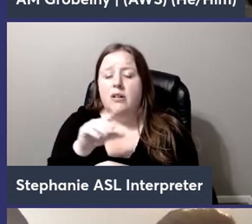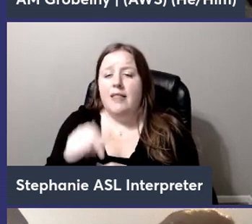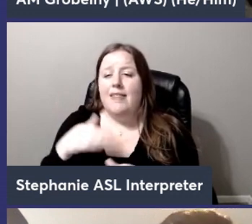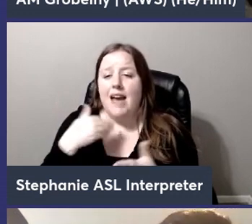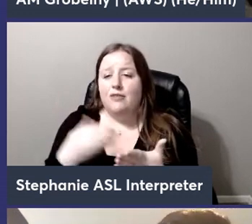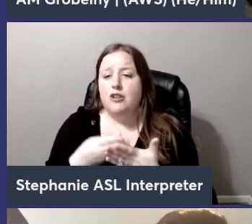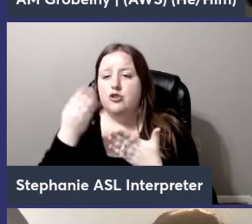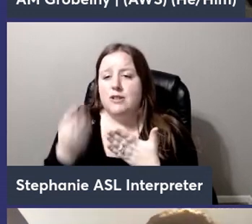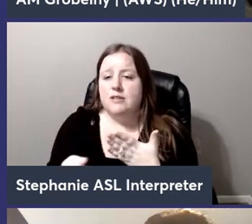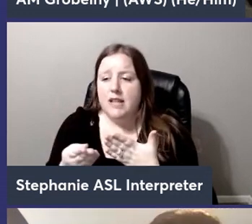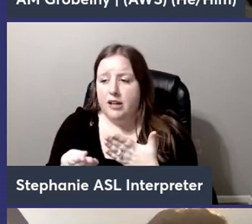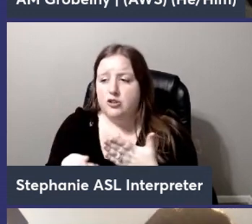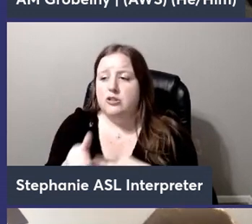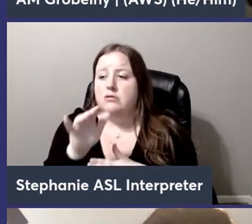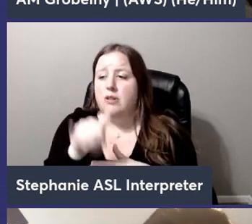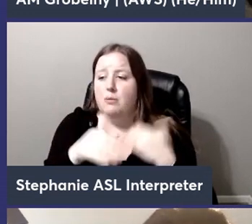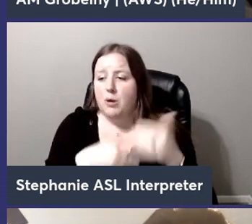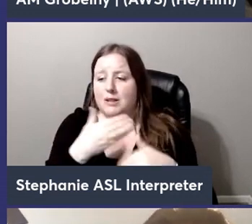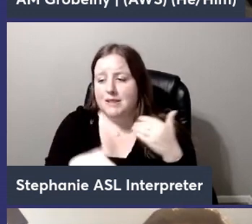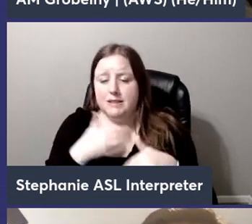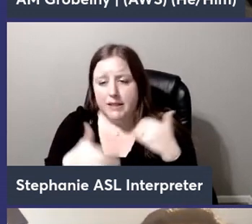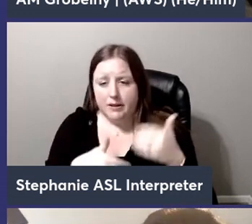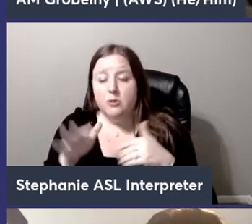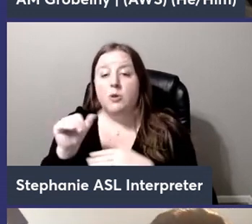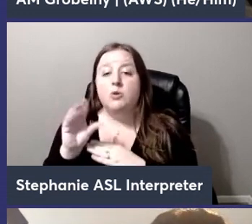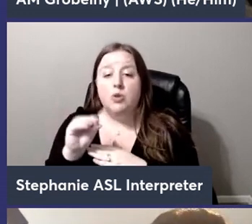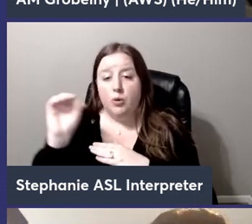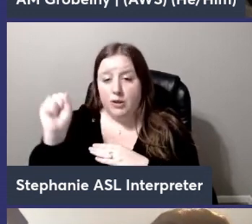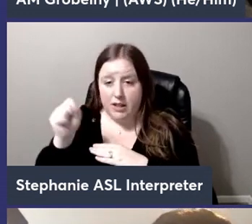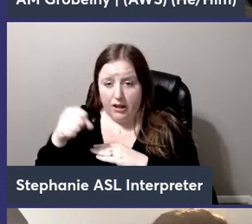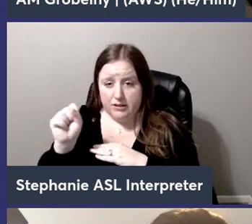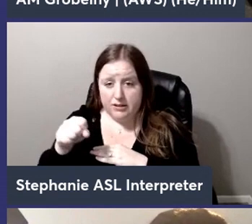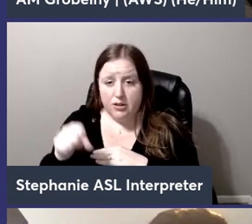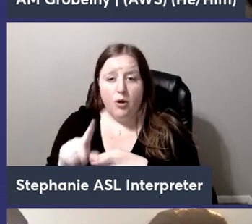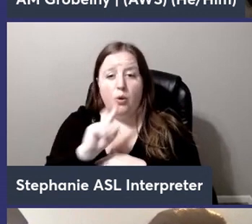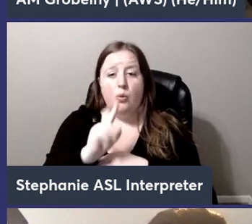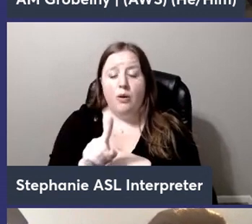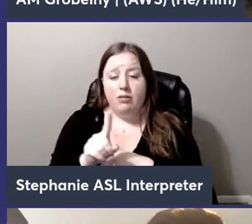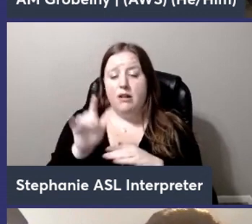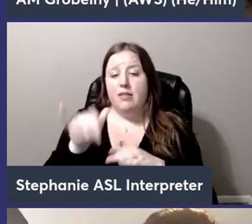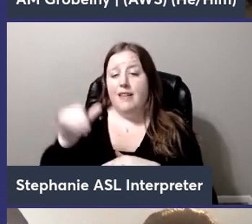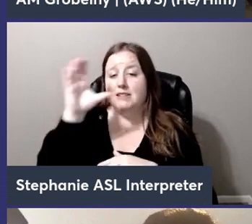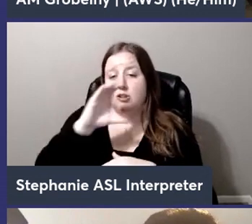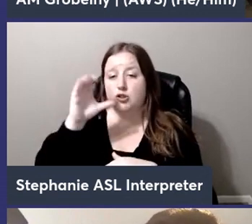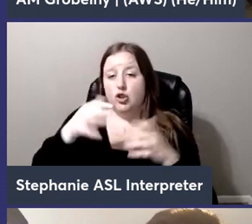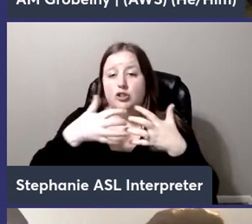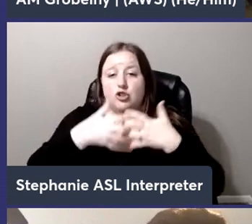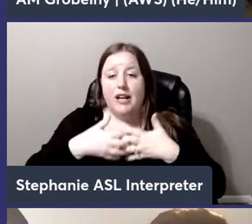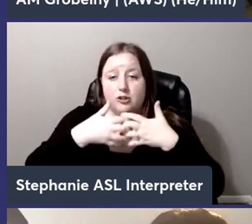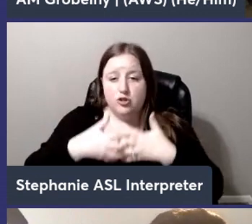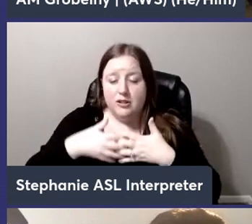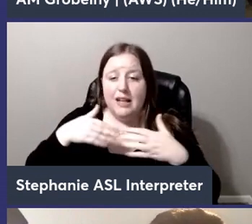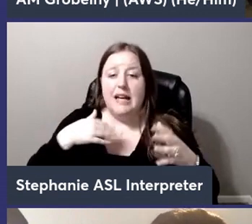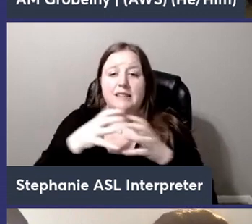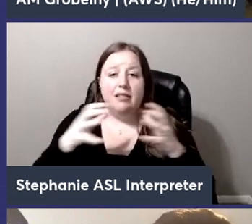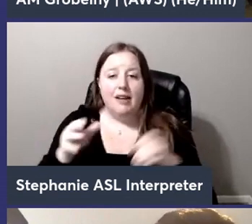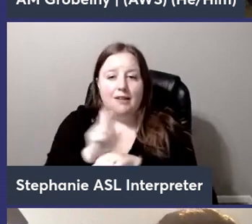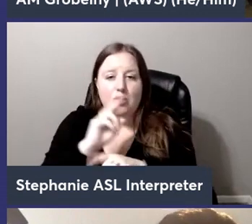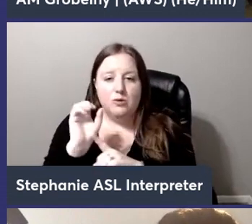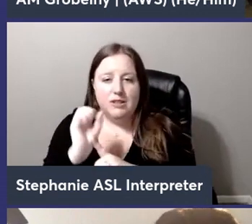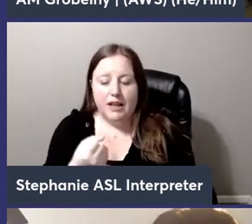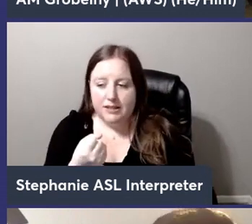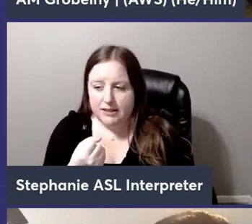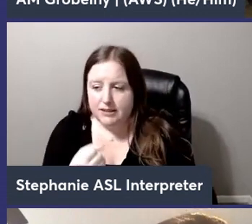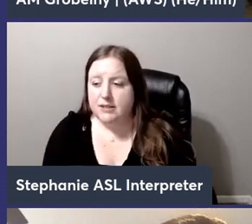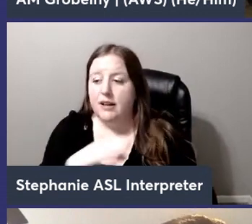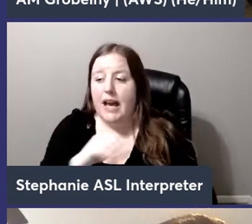transaction, you know, processing. So yes, I mean, ultimately it's a search engine that has a lot of use cases, and